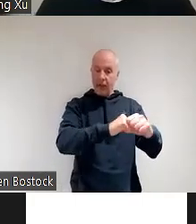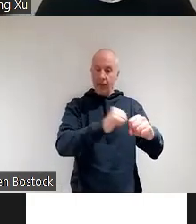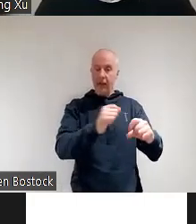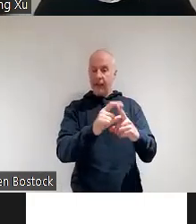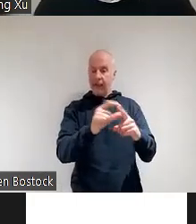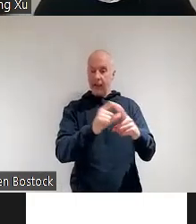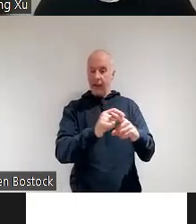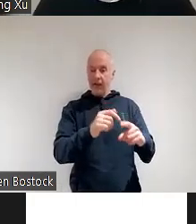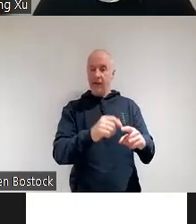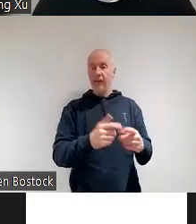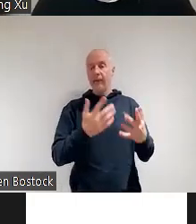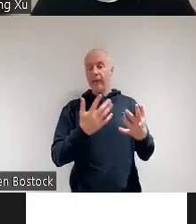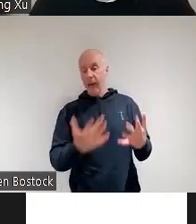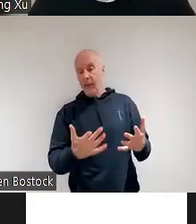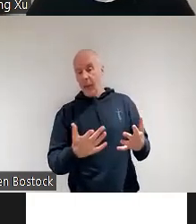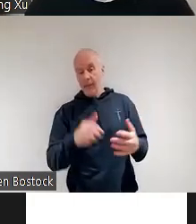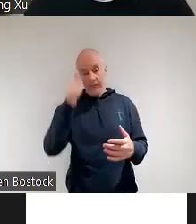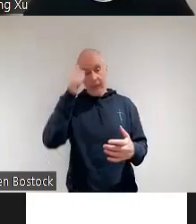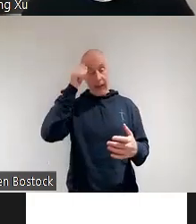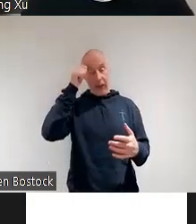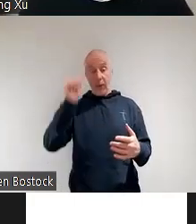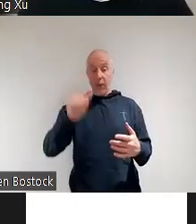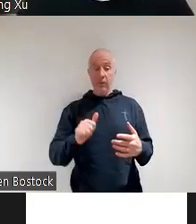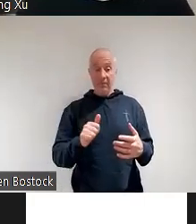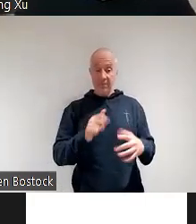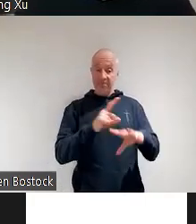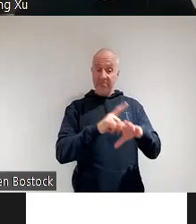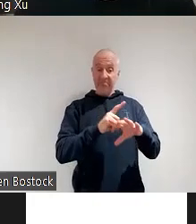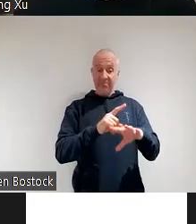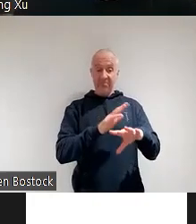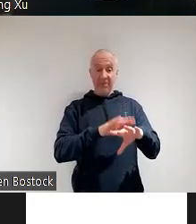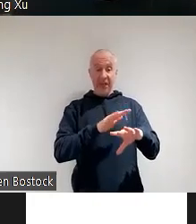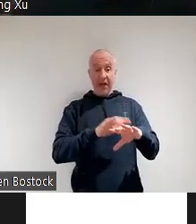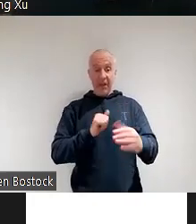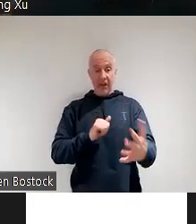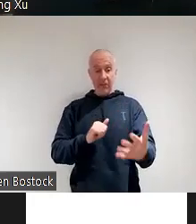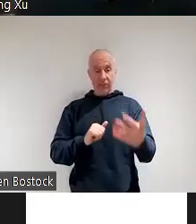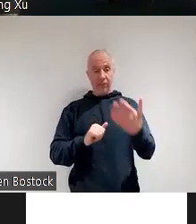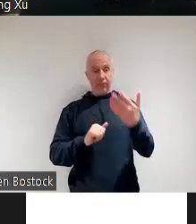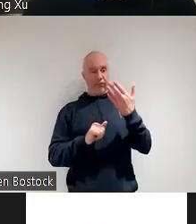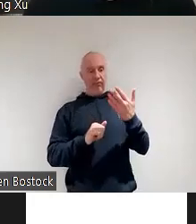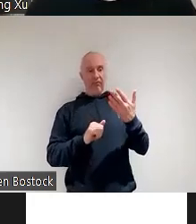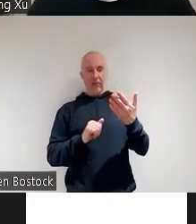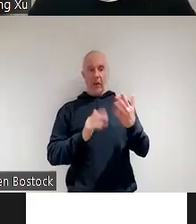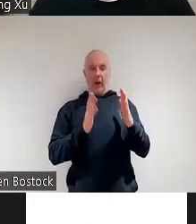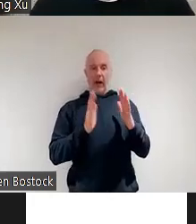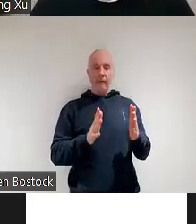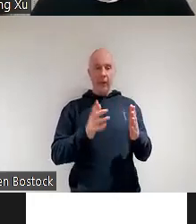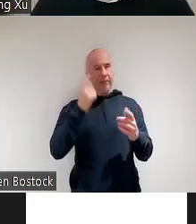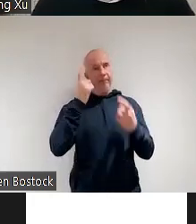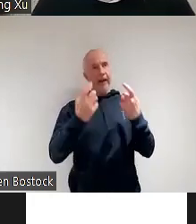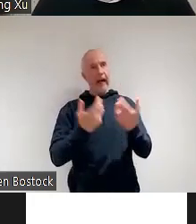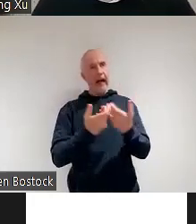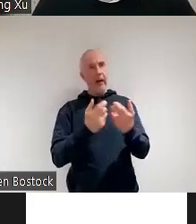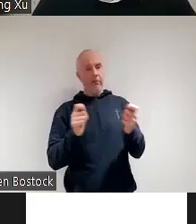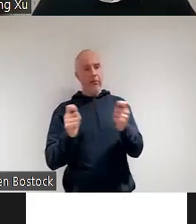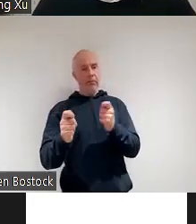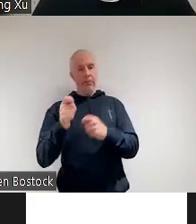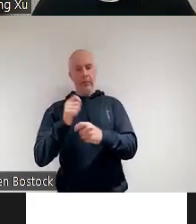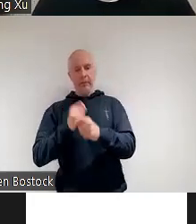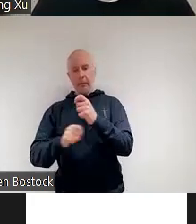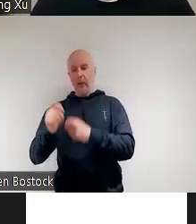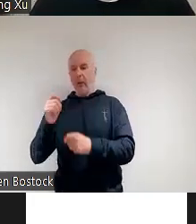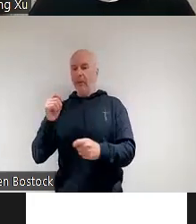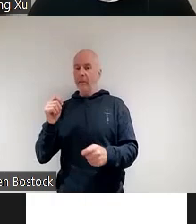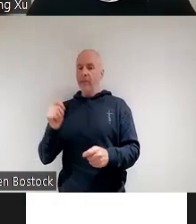related reasons. But they know this is coming, so they have to put all the R&D onto that to try to help on this acceleration. Otherwise,